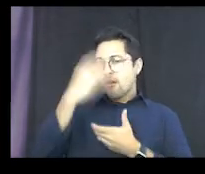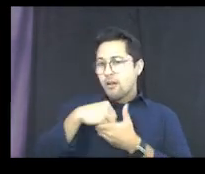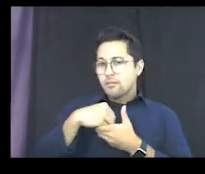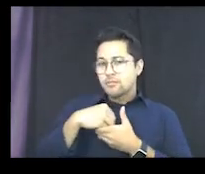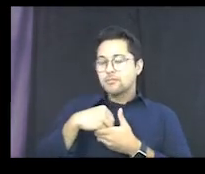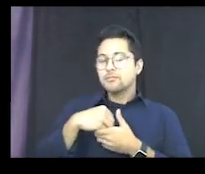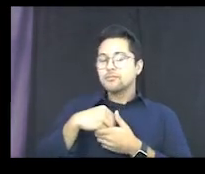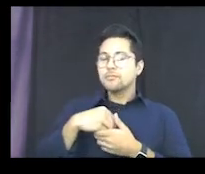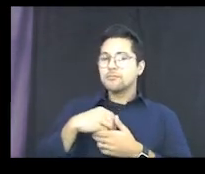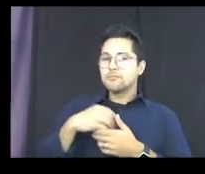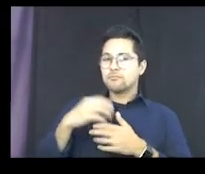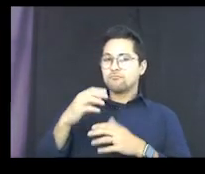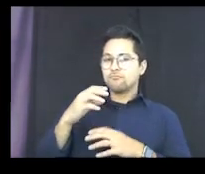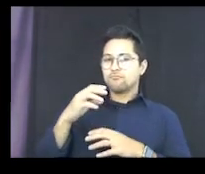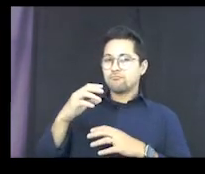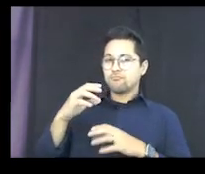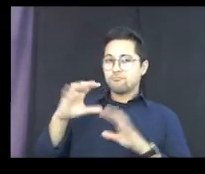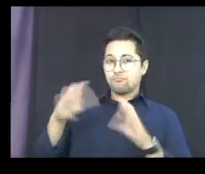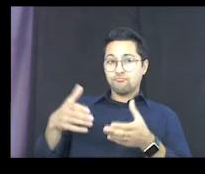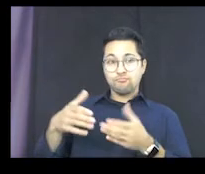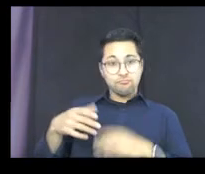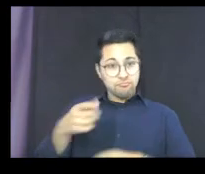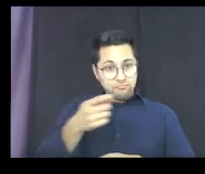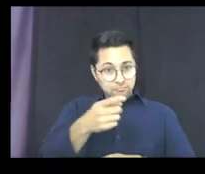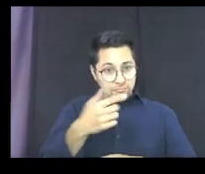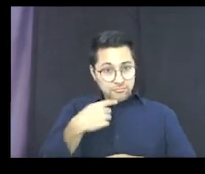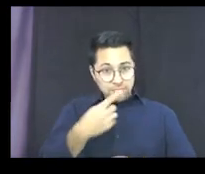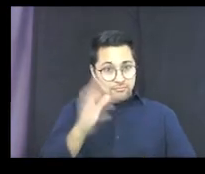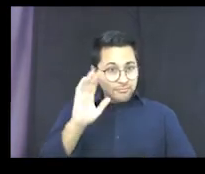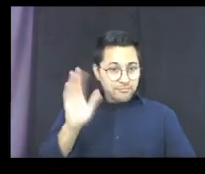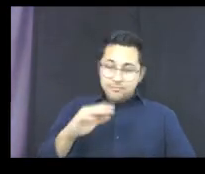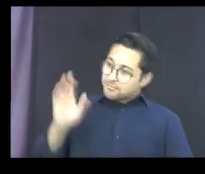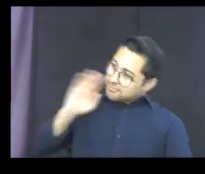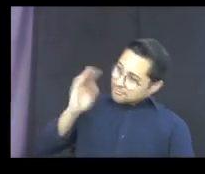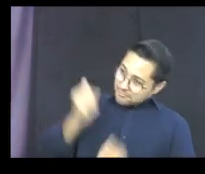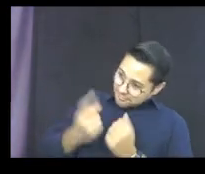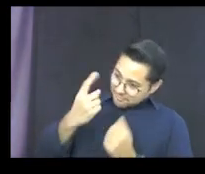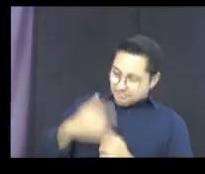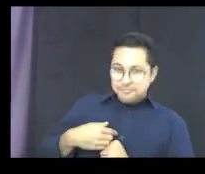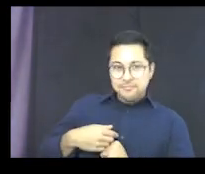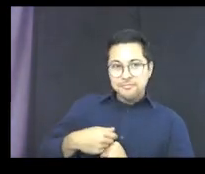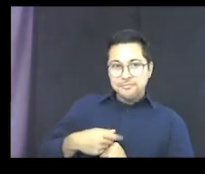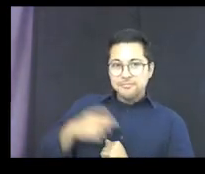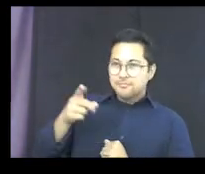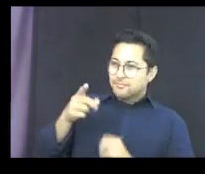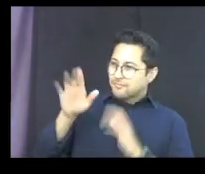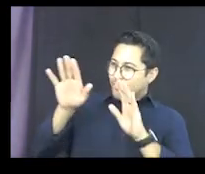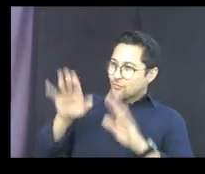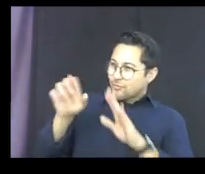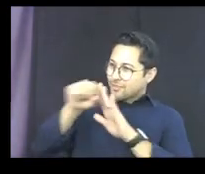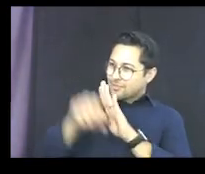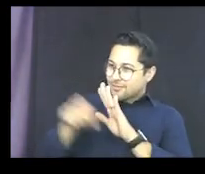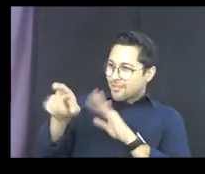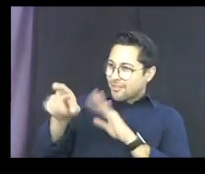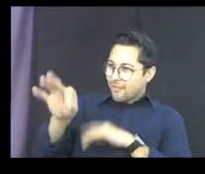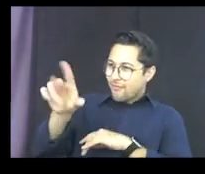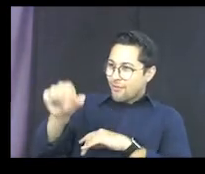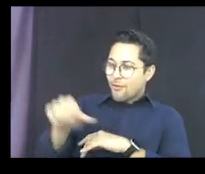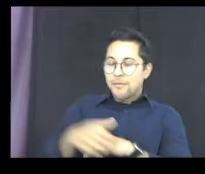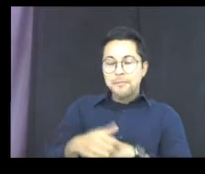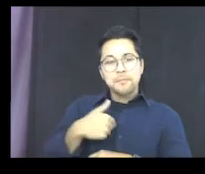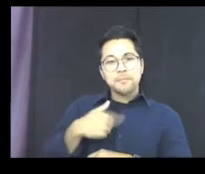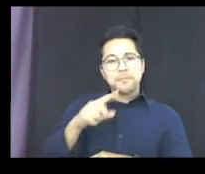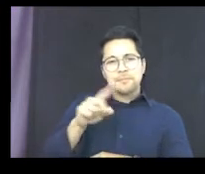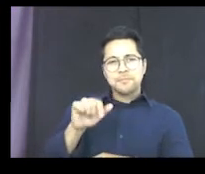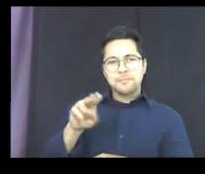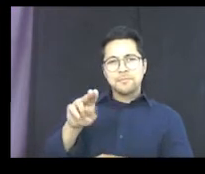Consortium. Xenia, would you like to say hello? Hello, everybody down in the great state of Florida. I am